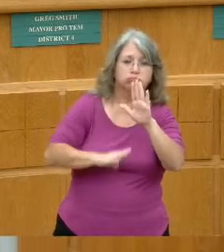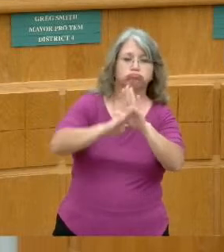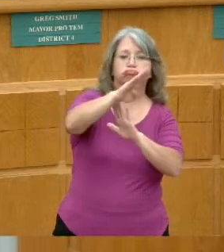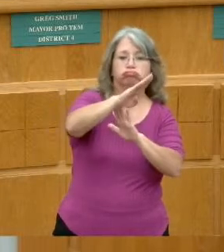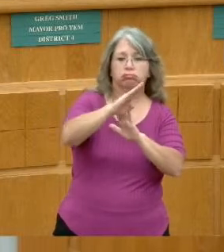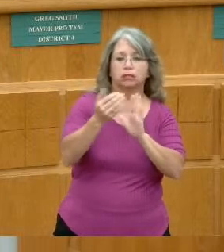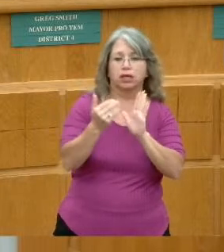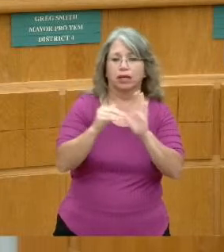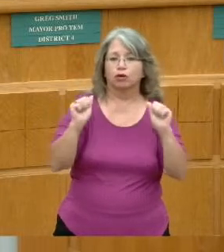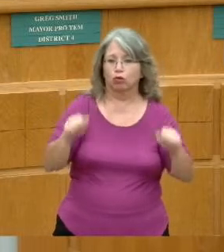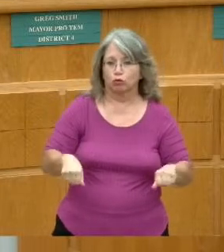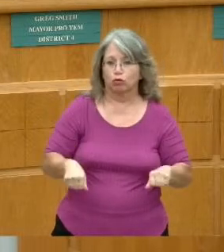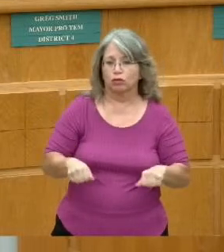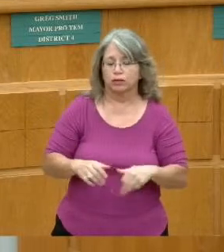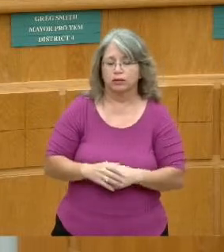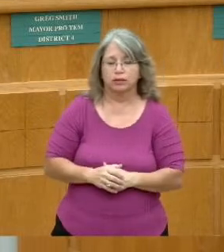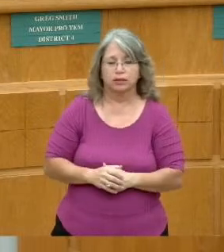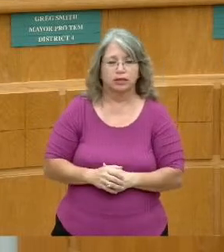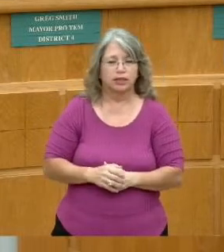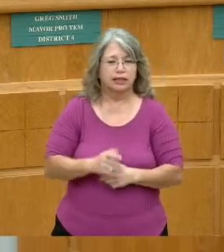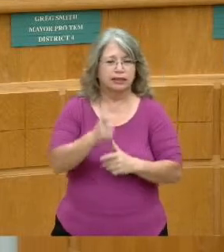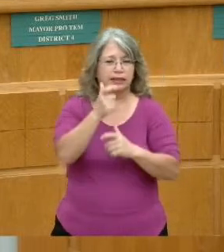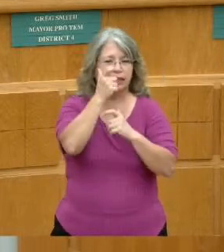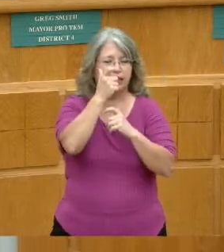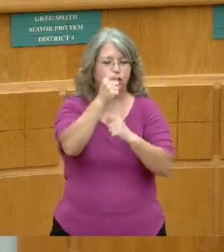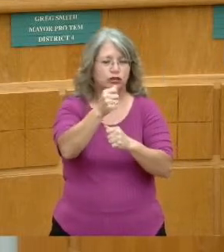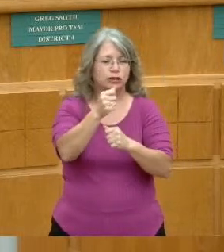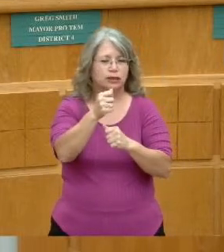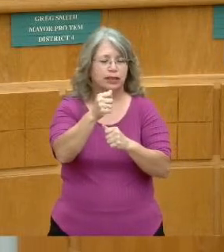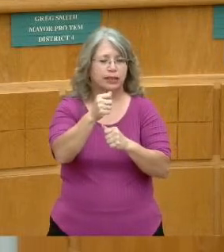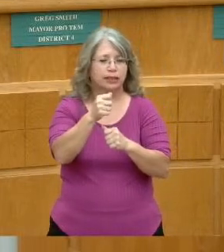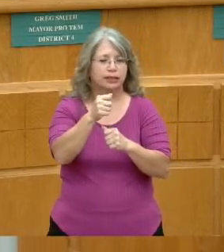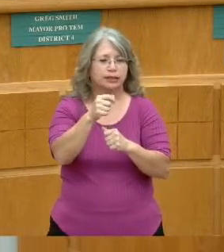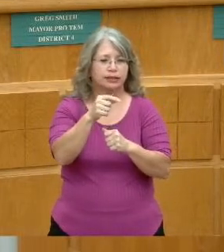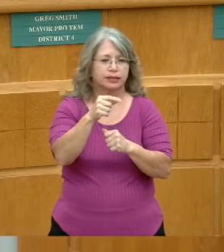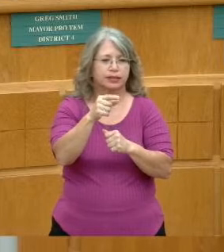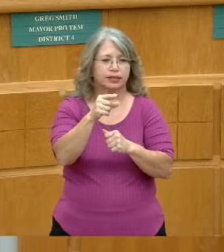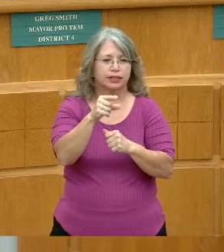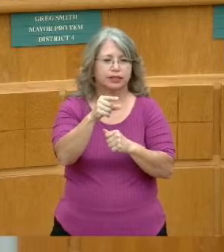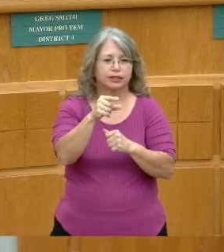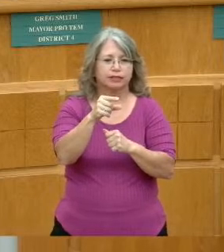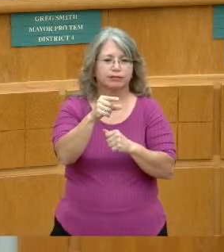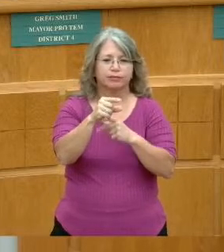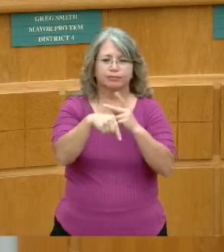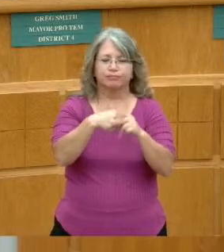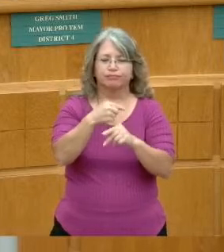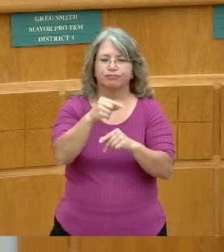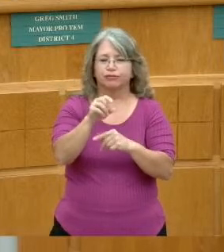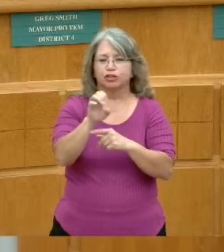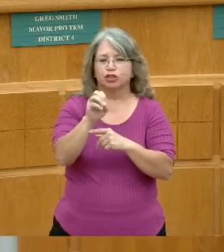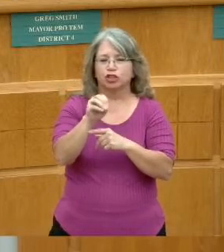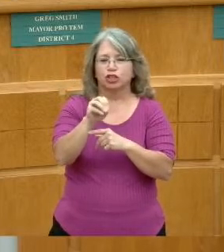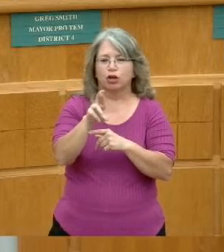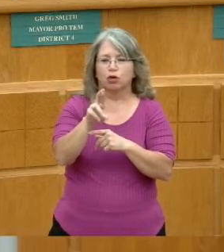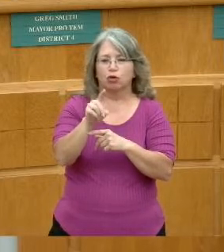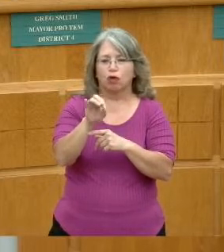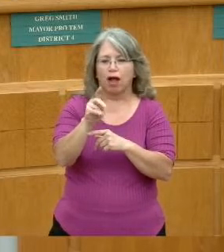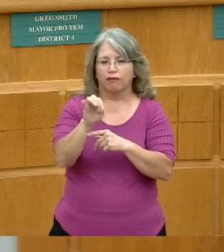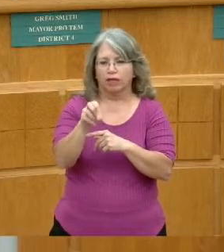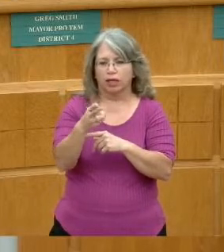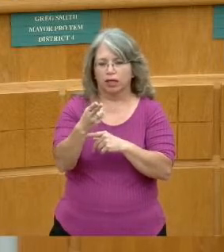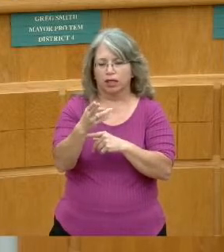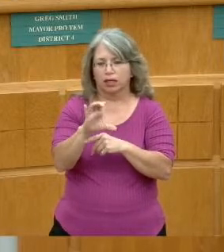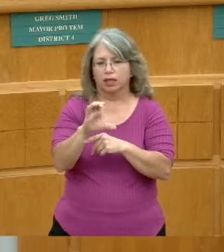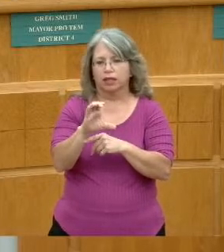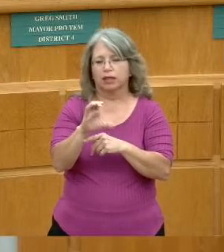There's an interesting geographic pattern in the transmission rate in Texas that we're going to be looking at closely and following up on, and